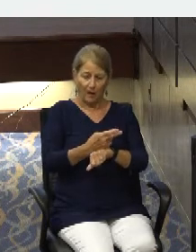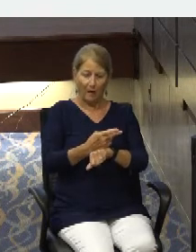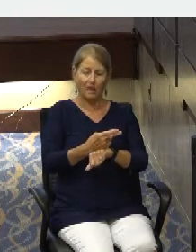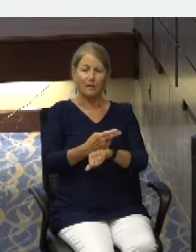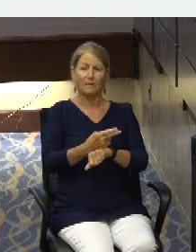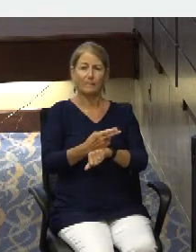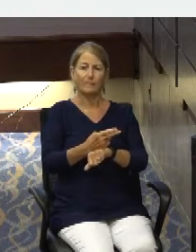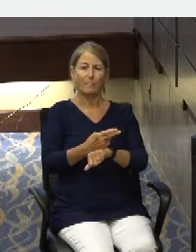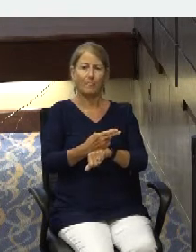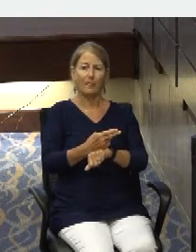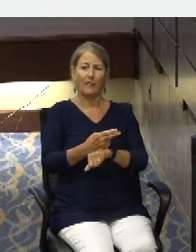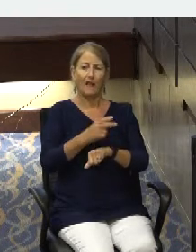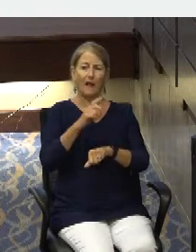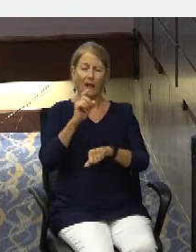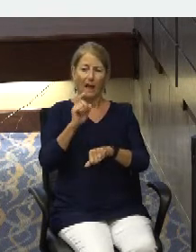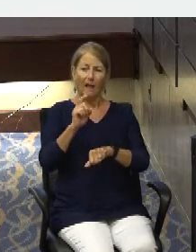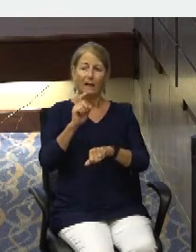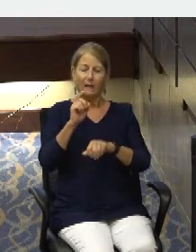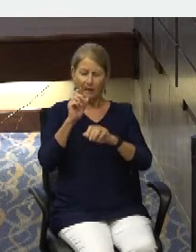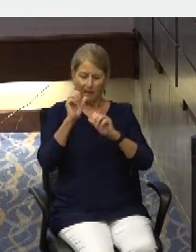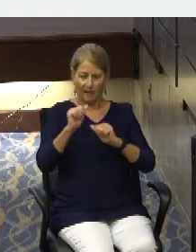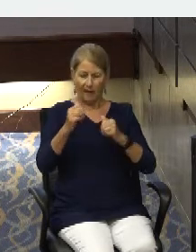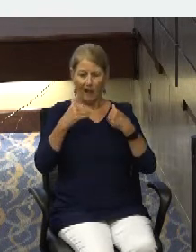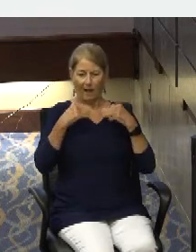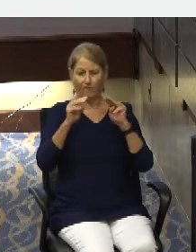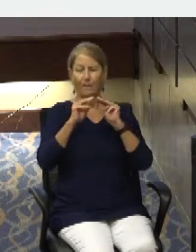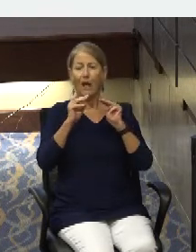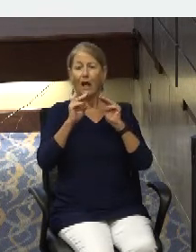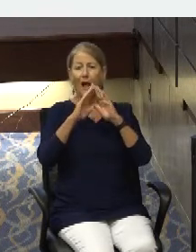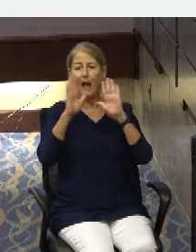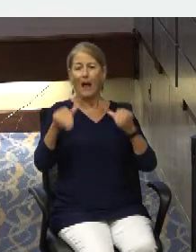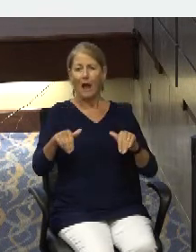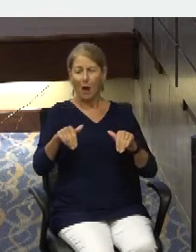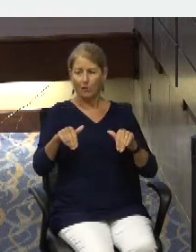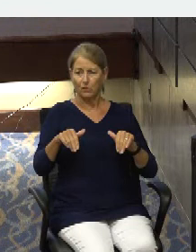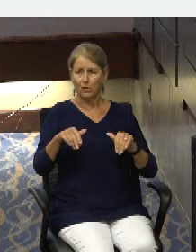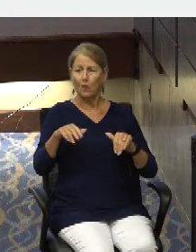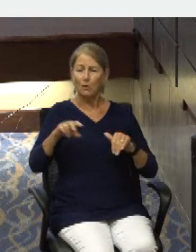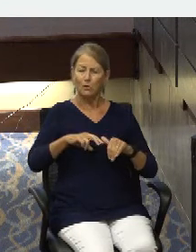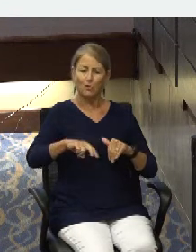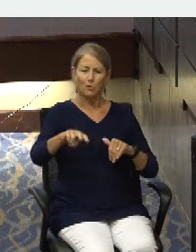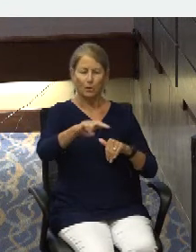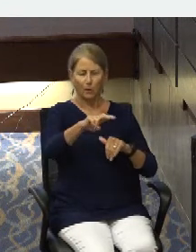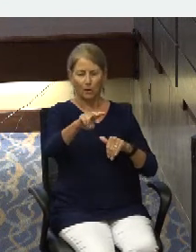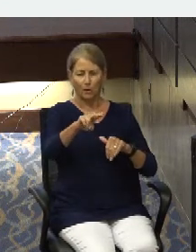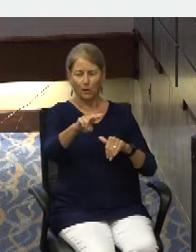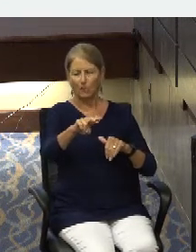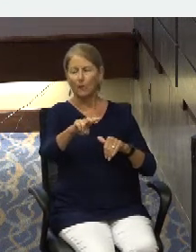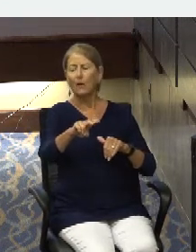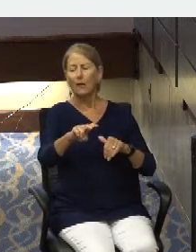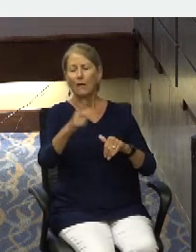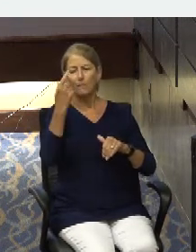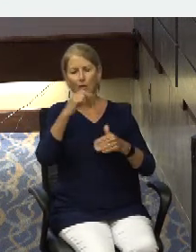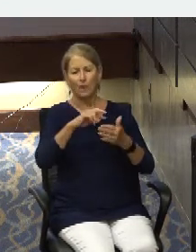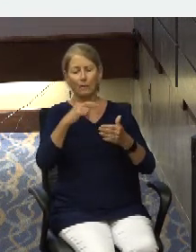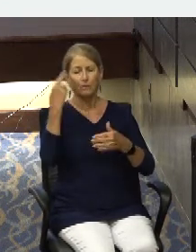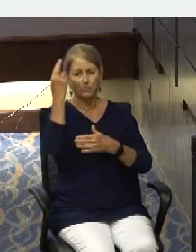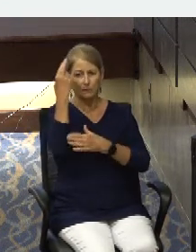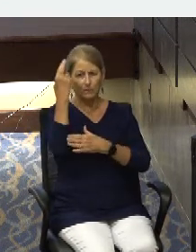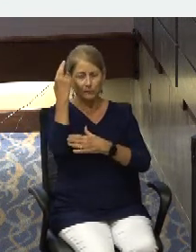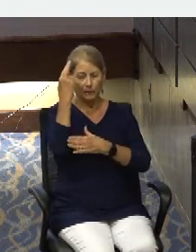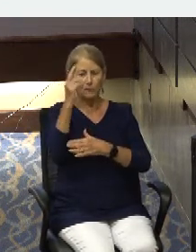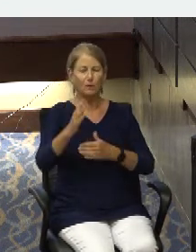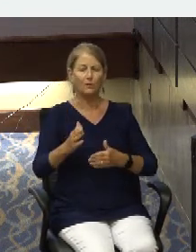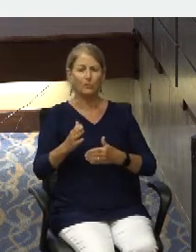significance, which provides house tours to be conducted for compensation to the public for the purpose of offering varied experiences in